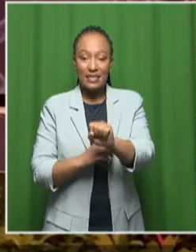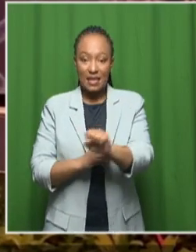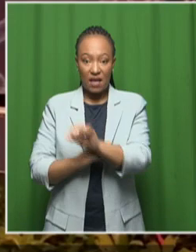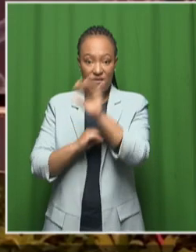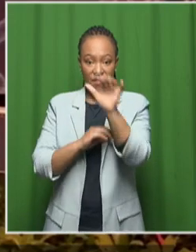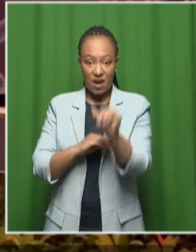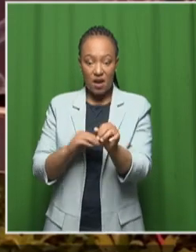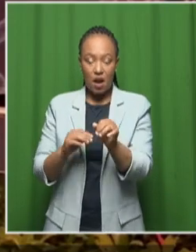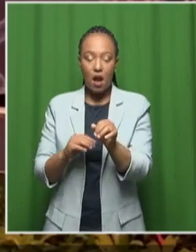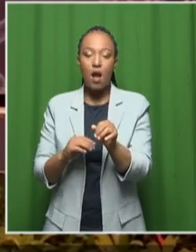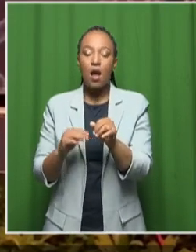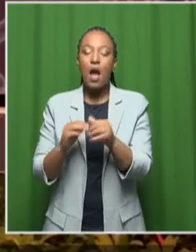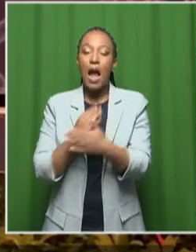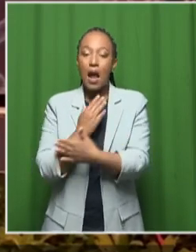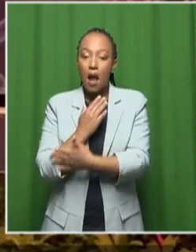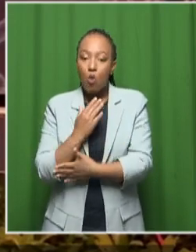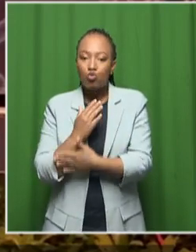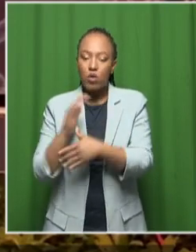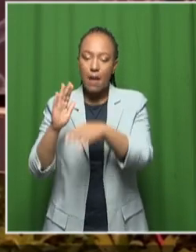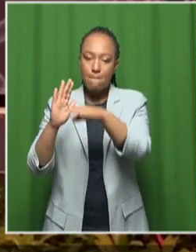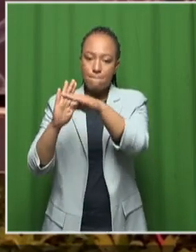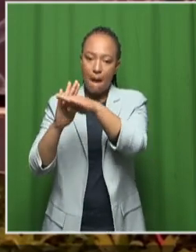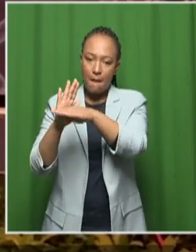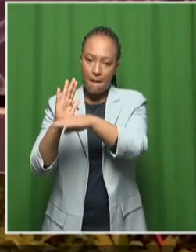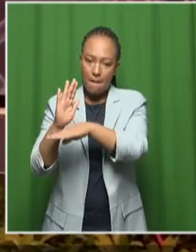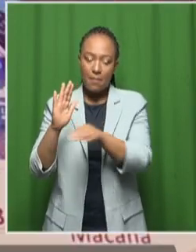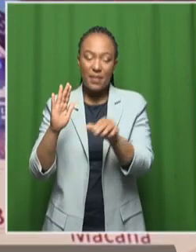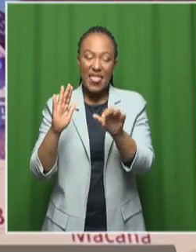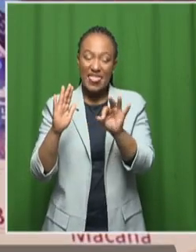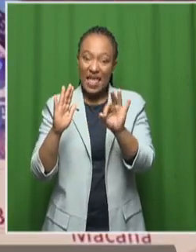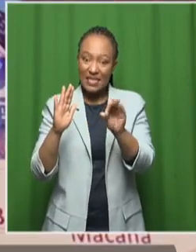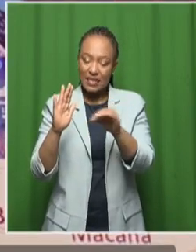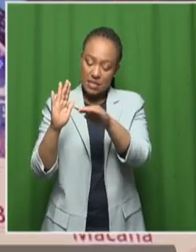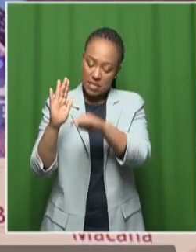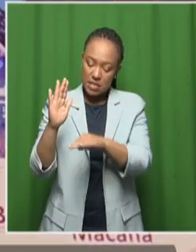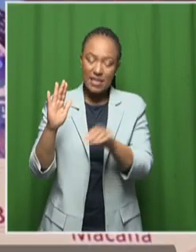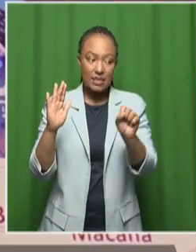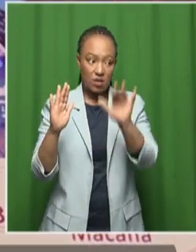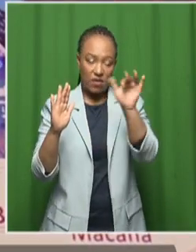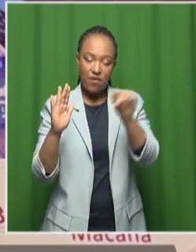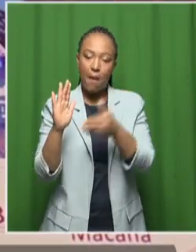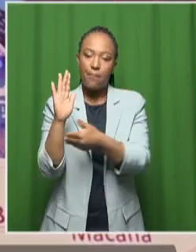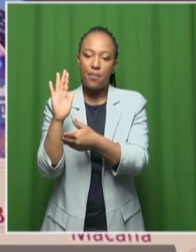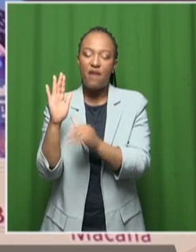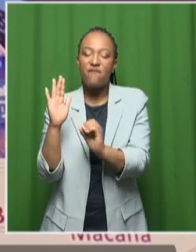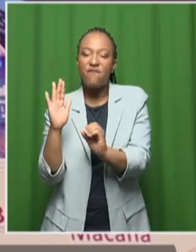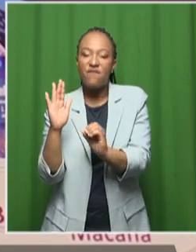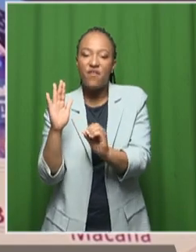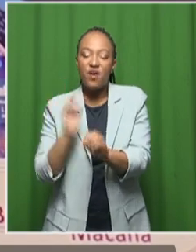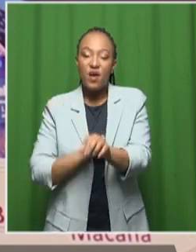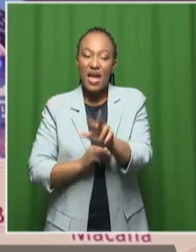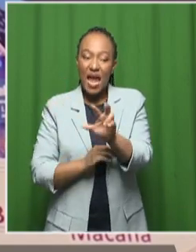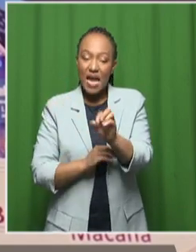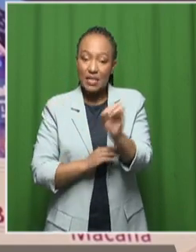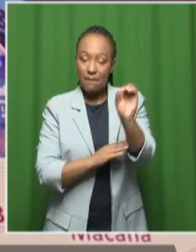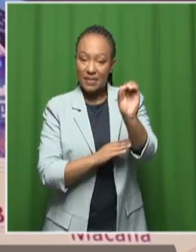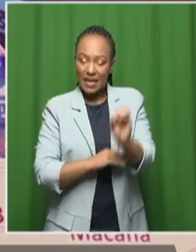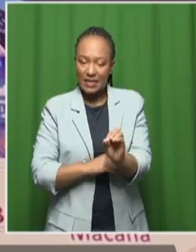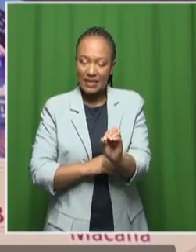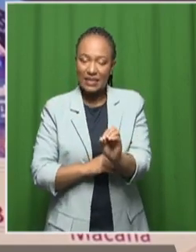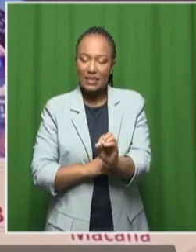one of 30 countries identified as contributing to more than 80% of